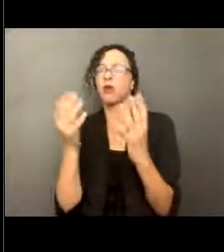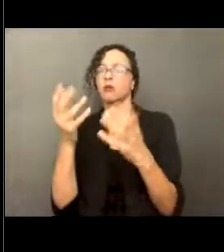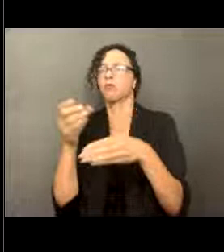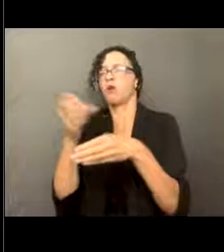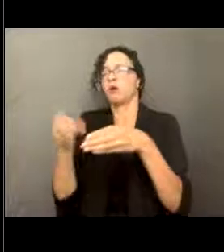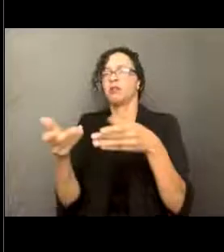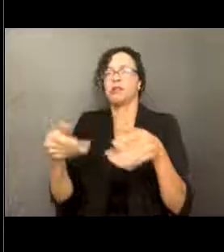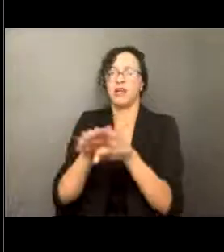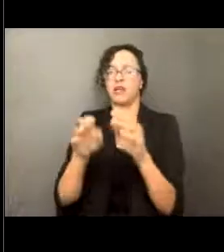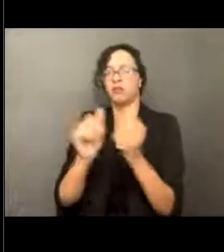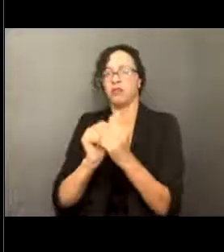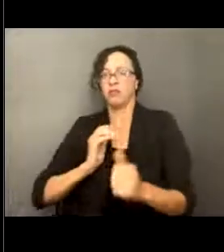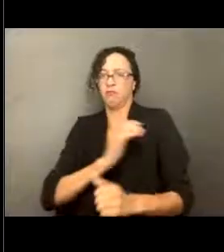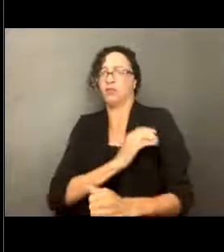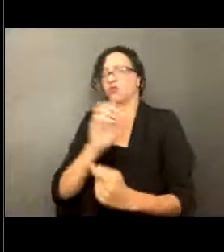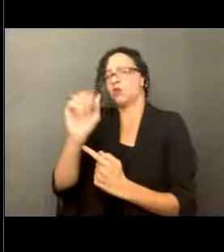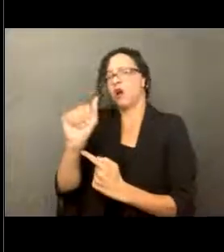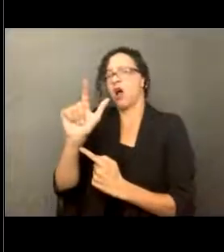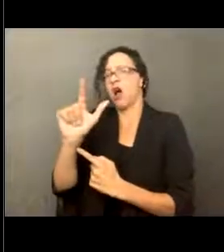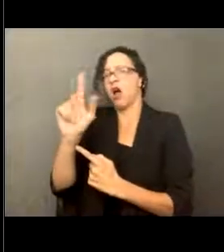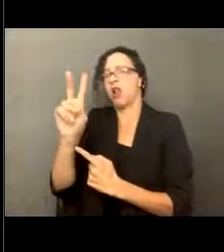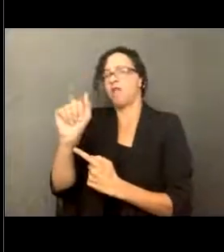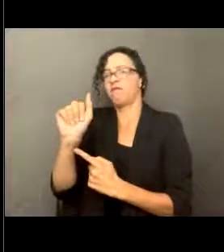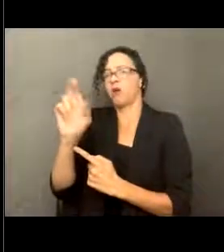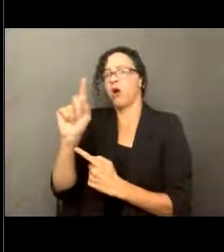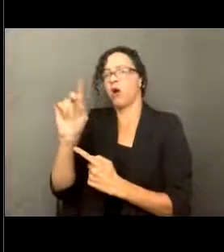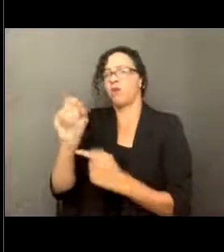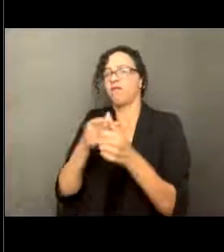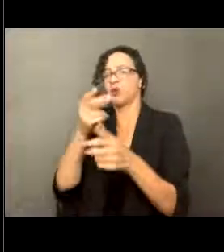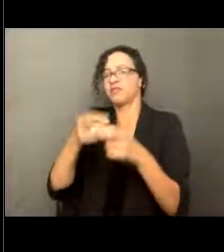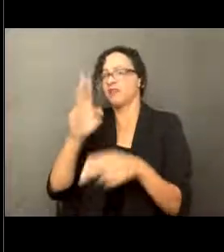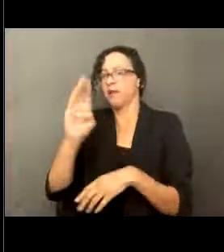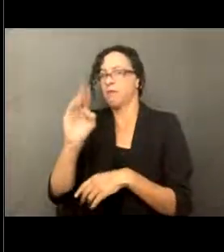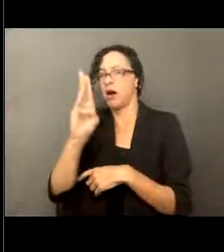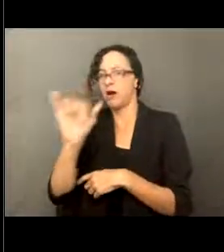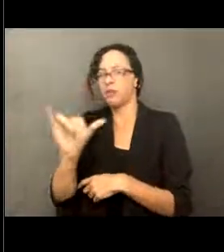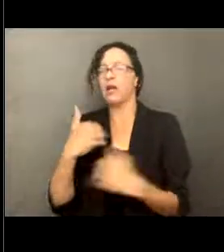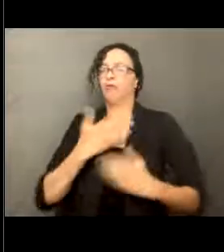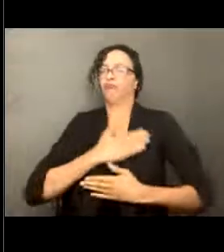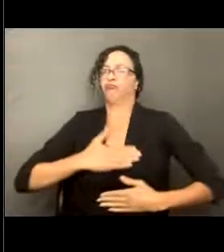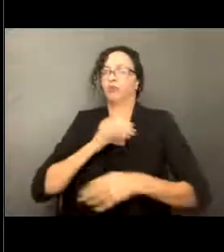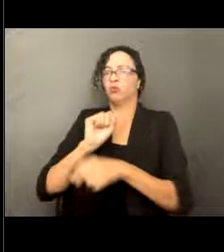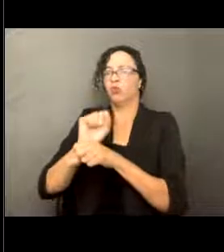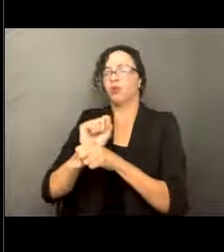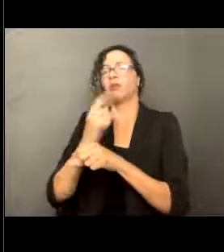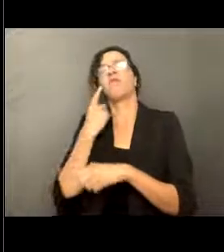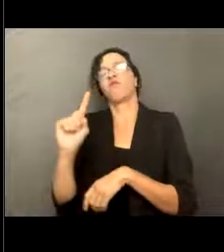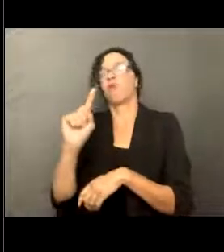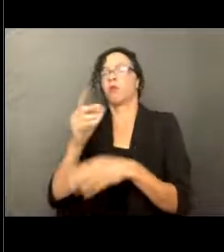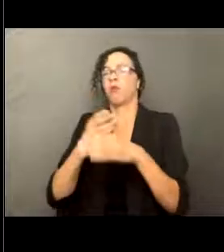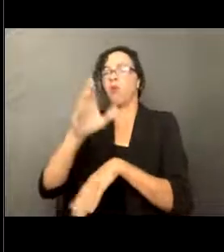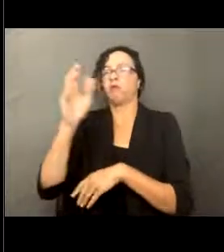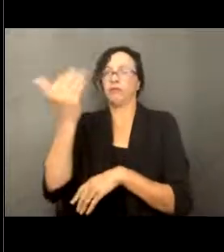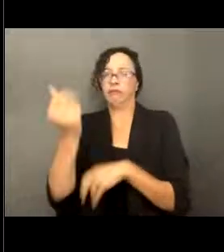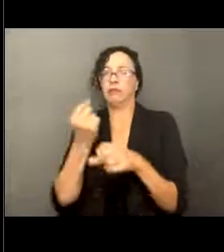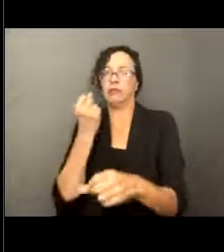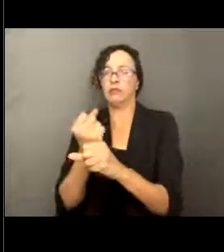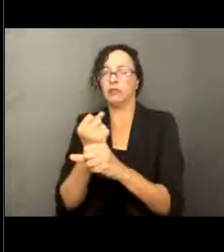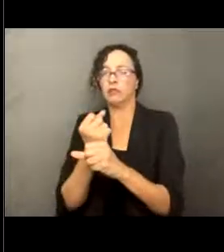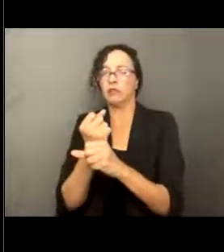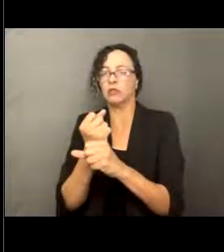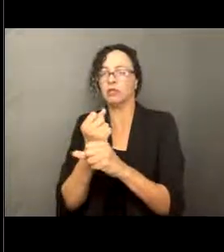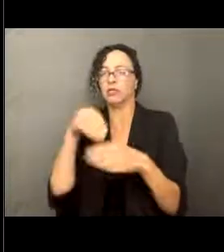I had the pleasure of working with Bobby for more than a decade and a half here at the commission. I can say he always had the best